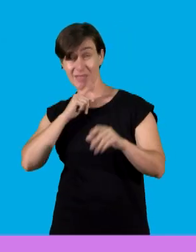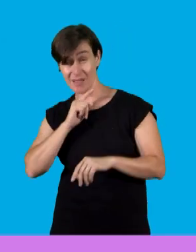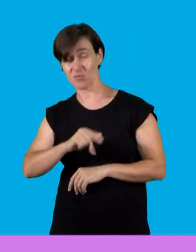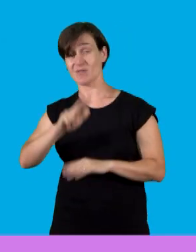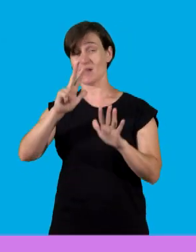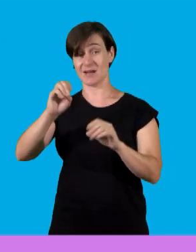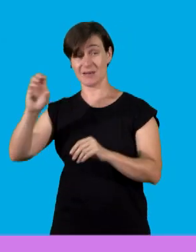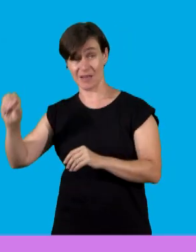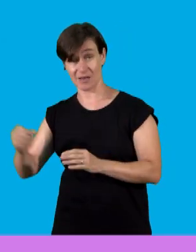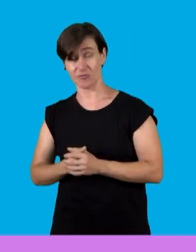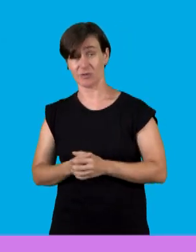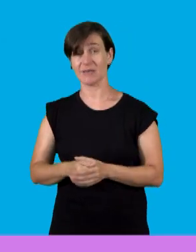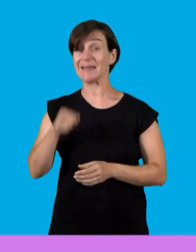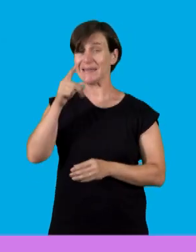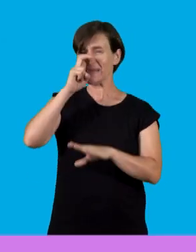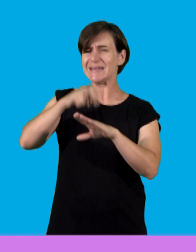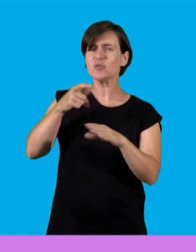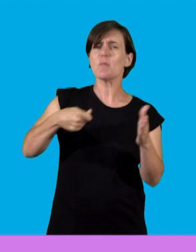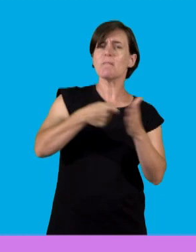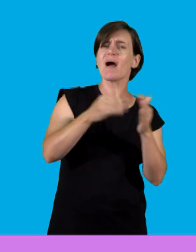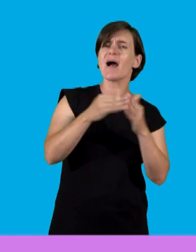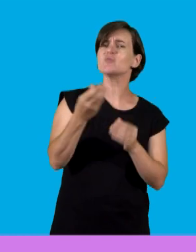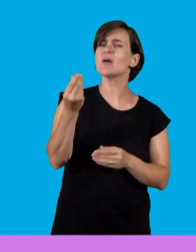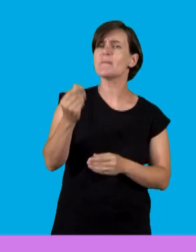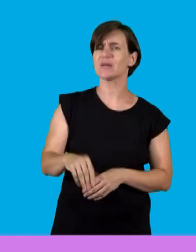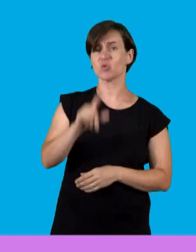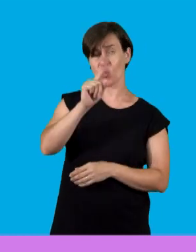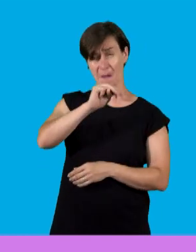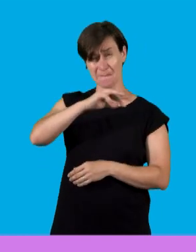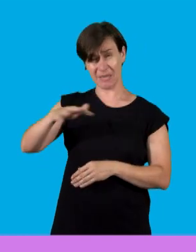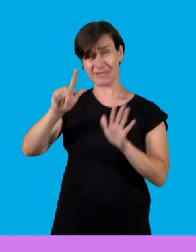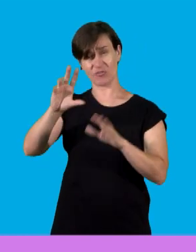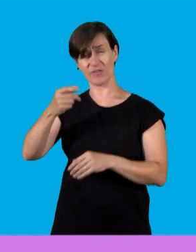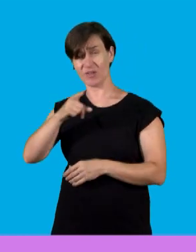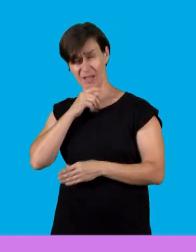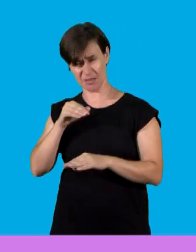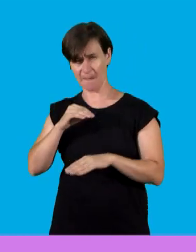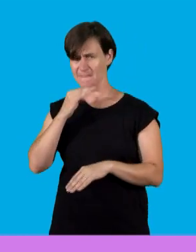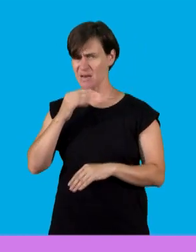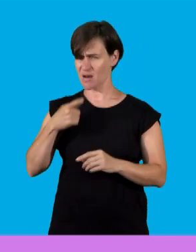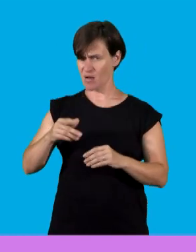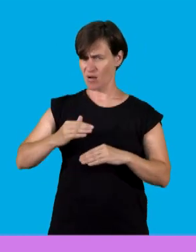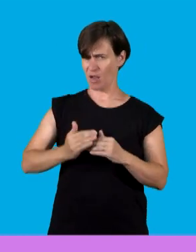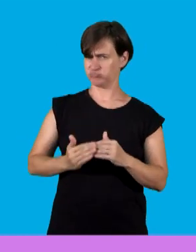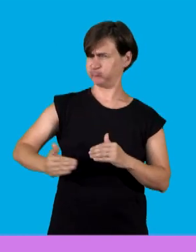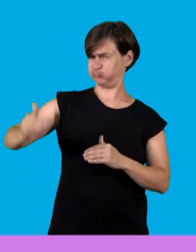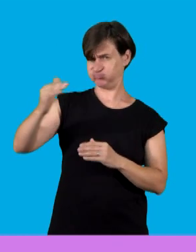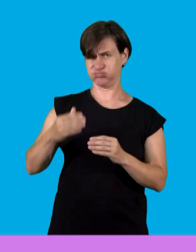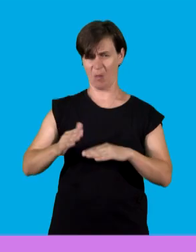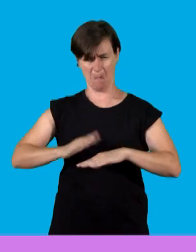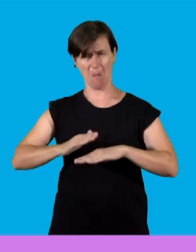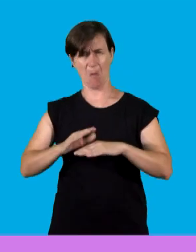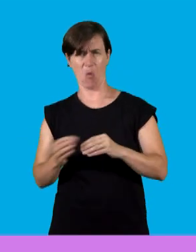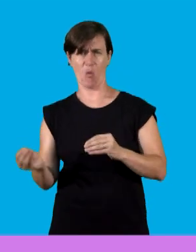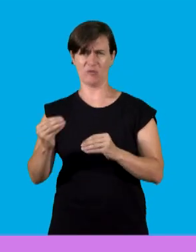3,778,800. This is what he needed for the house. Can you see? So he's paying a lot of, more than double back because of the